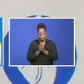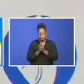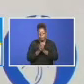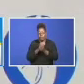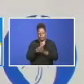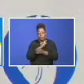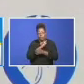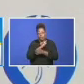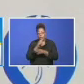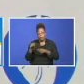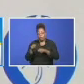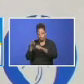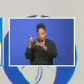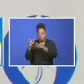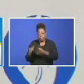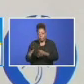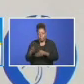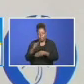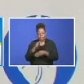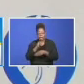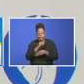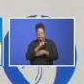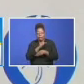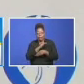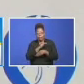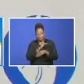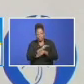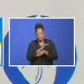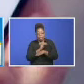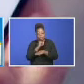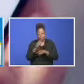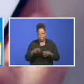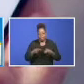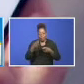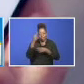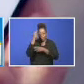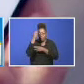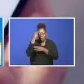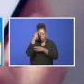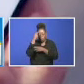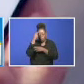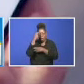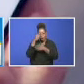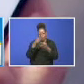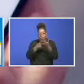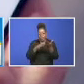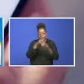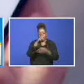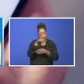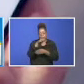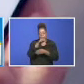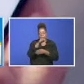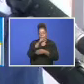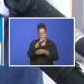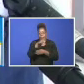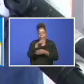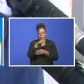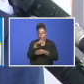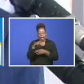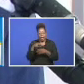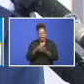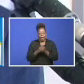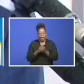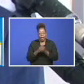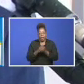Tourism Minister the Honorable Denicio D'Aguilar seemingly not giving much thought to Progressive Liberal Party leader Philip Davis describing the travel